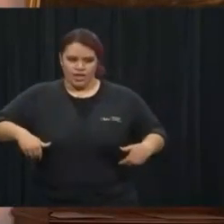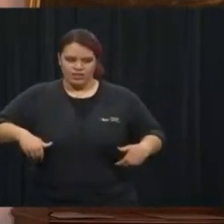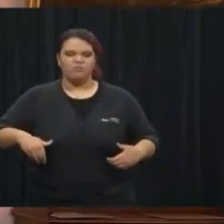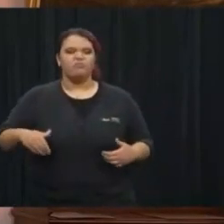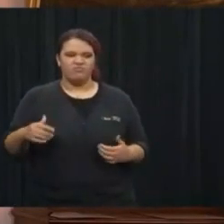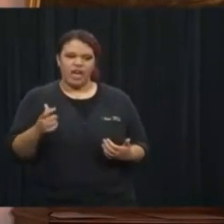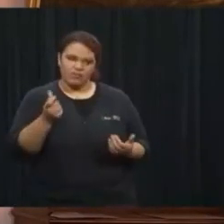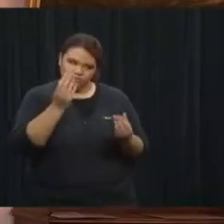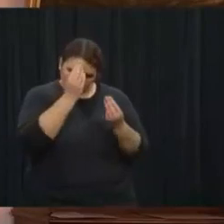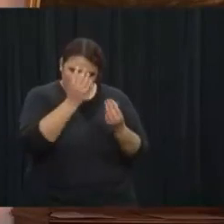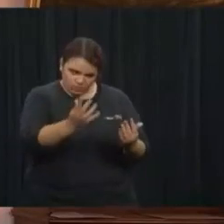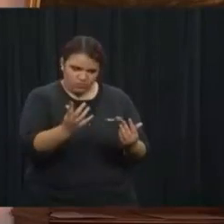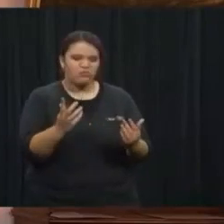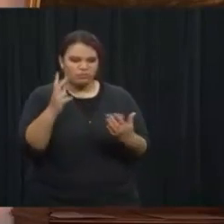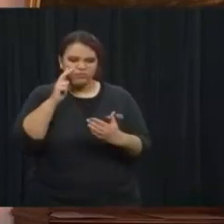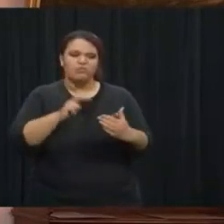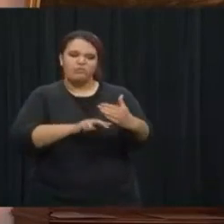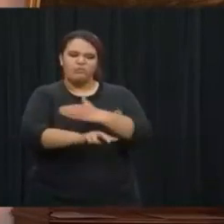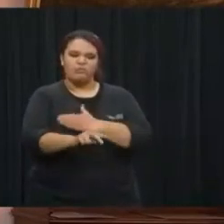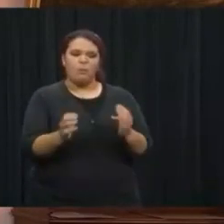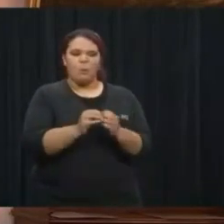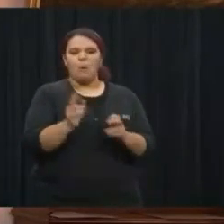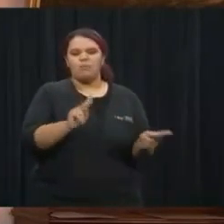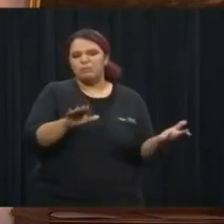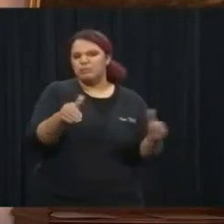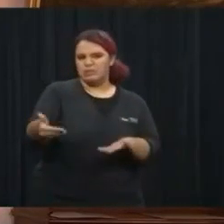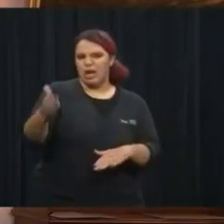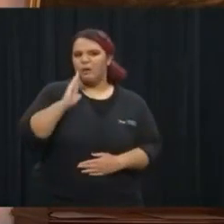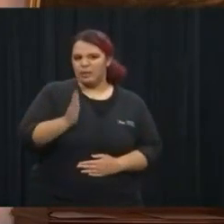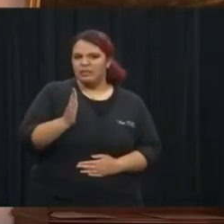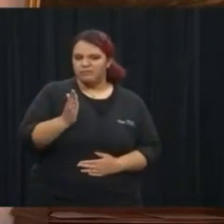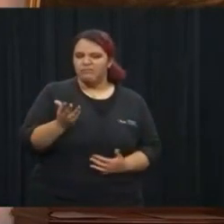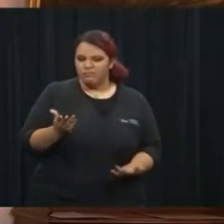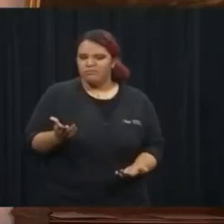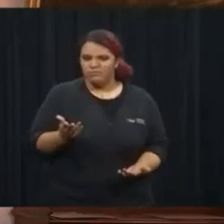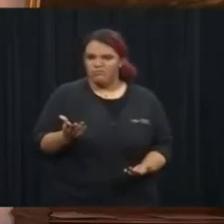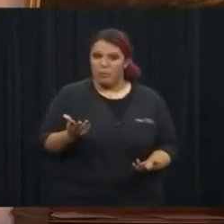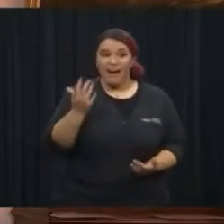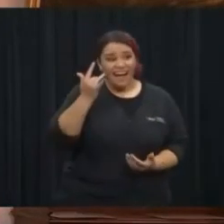that particular situation has been, I believe, looked into.